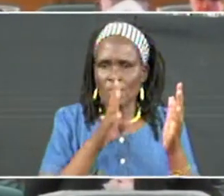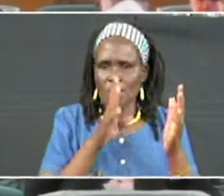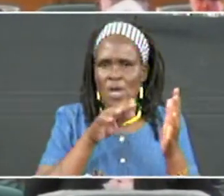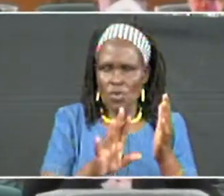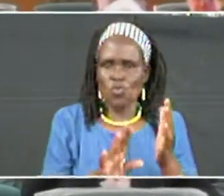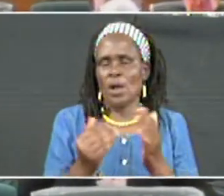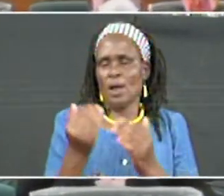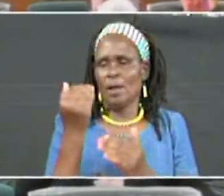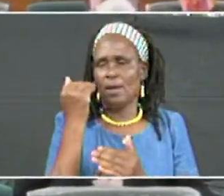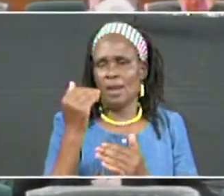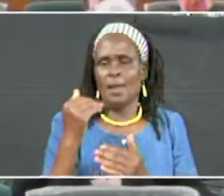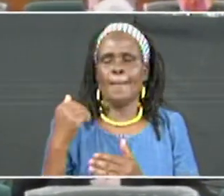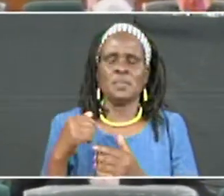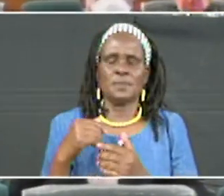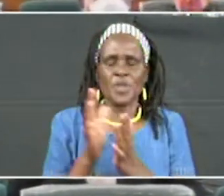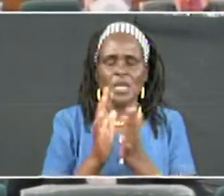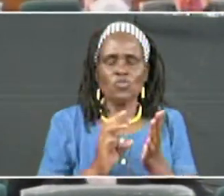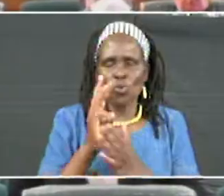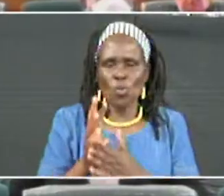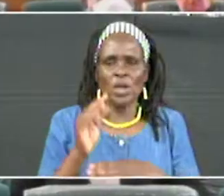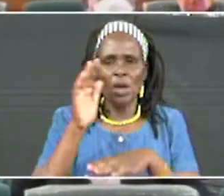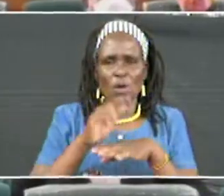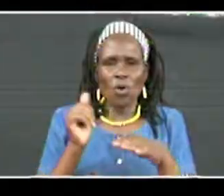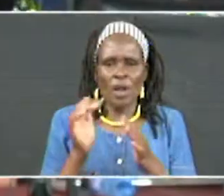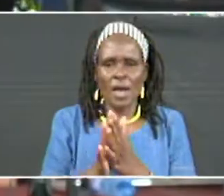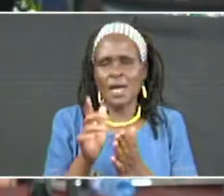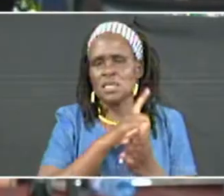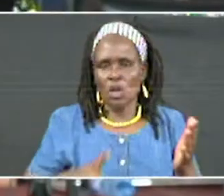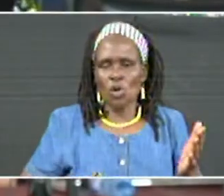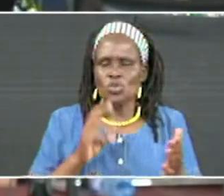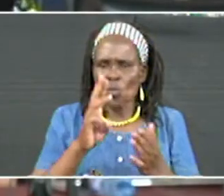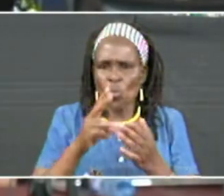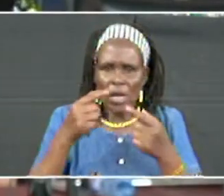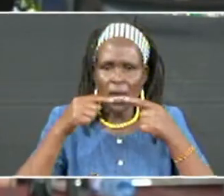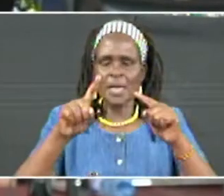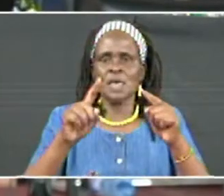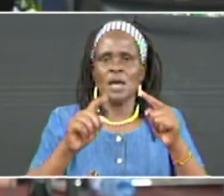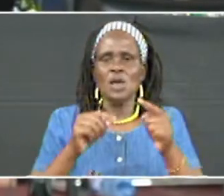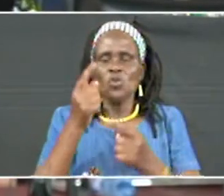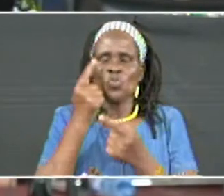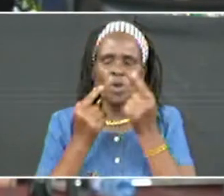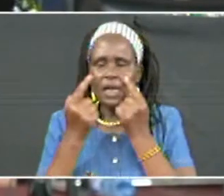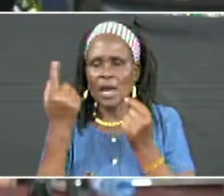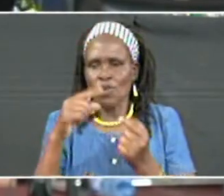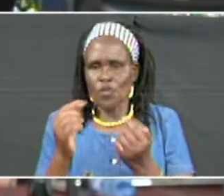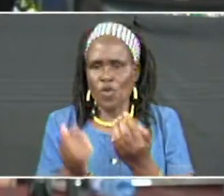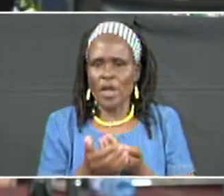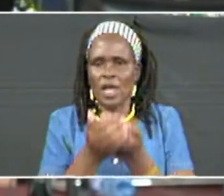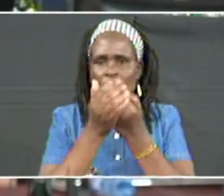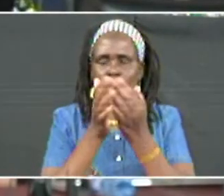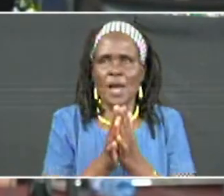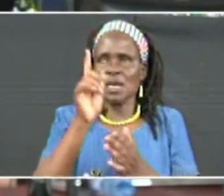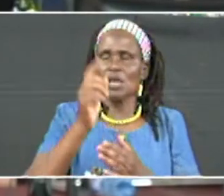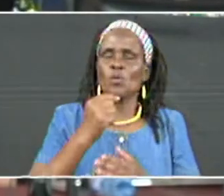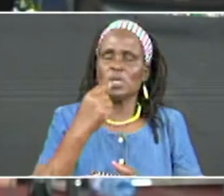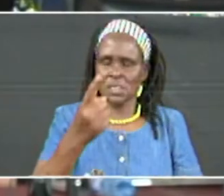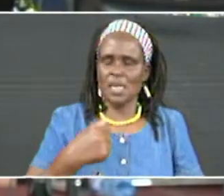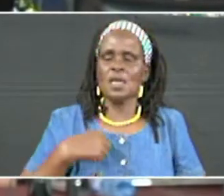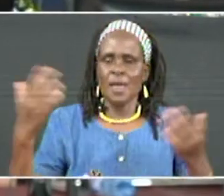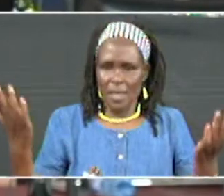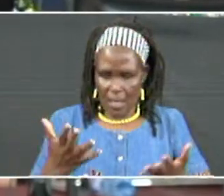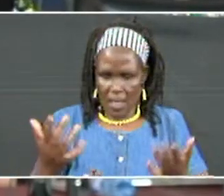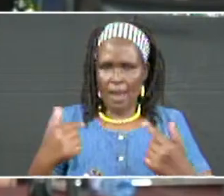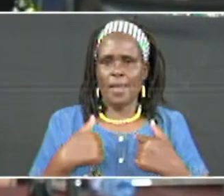guard. Then you will call, and the Lord will answer. You will cry for help, and he will say, "Here I